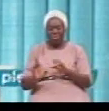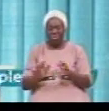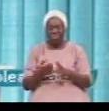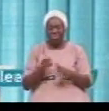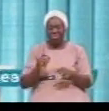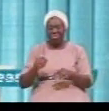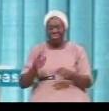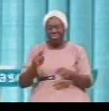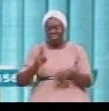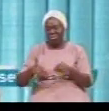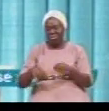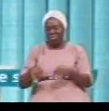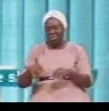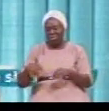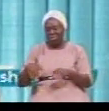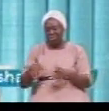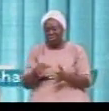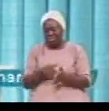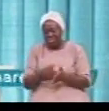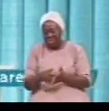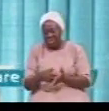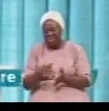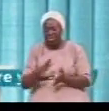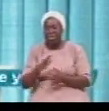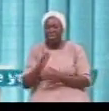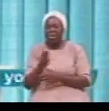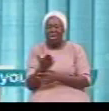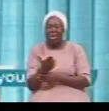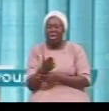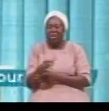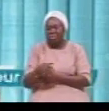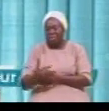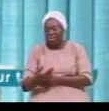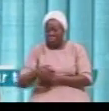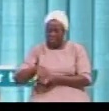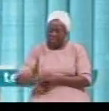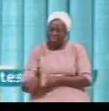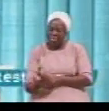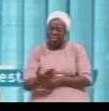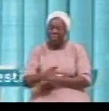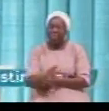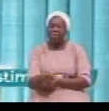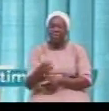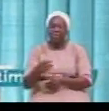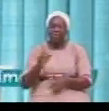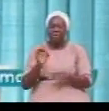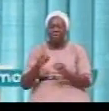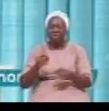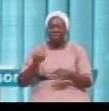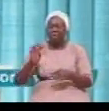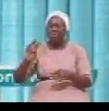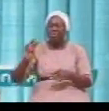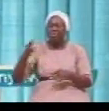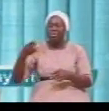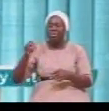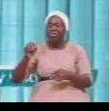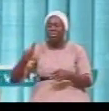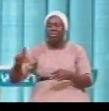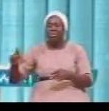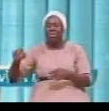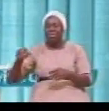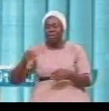the hand, bend it. You couldn't stretch the hand, stretch it. If you're on the wheelchair, get up and walk. Just confirm what God has